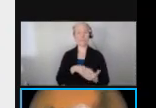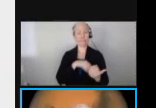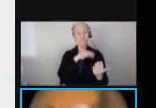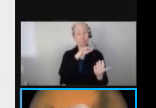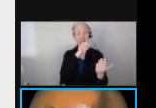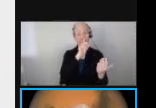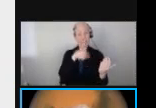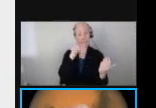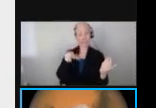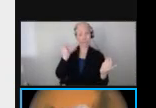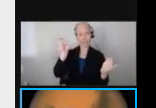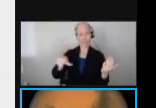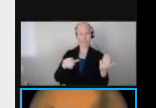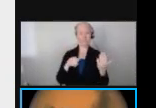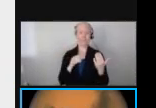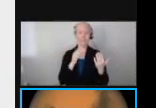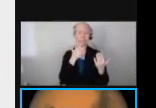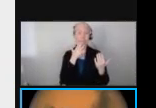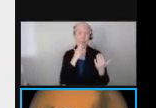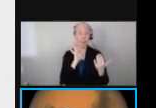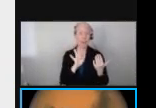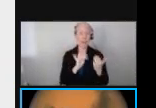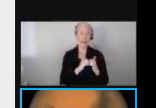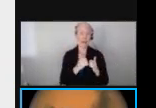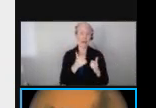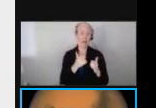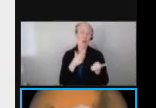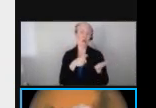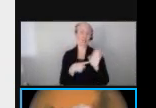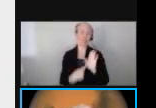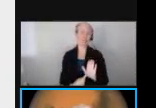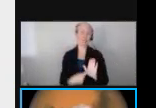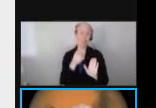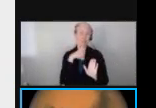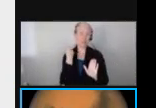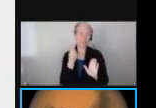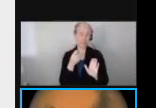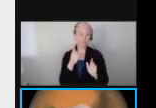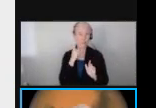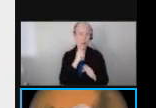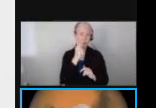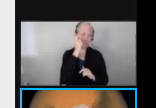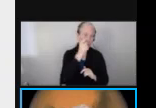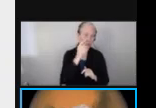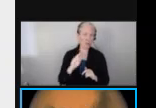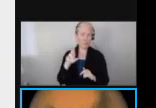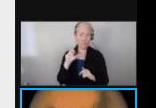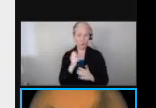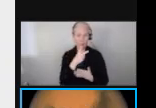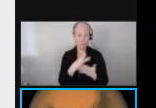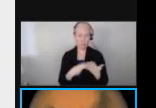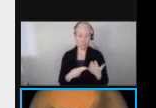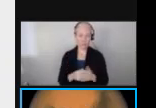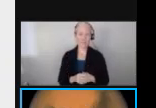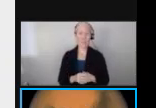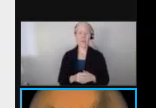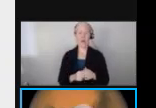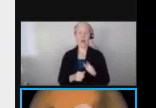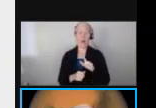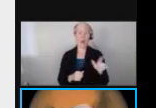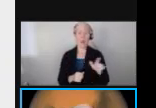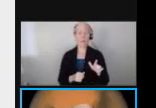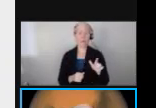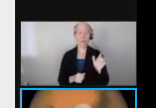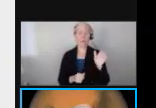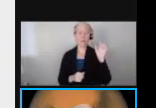talking about Moon and Mars. So on the far left-hand side, you can see the hazards in bold, so radiation,